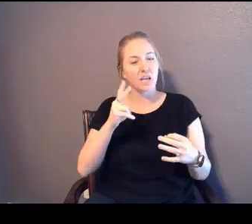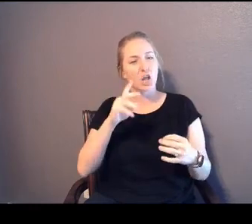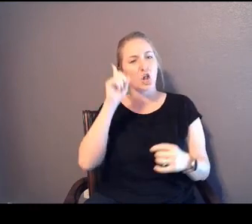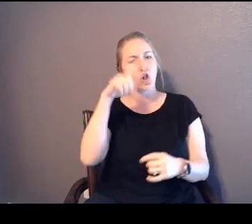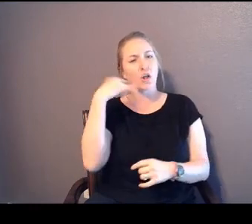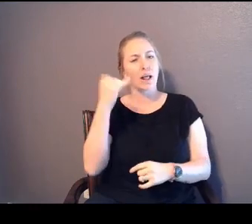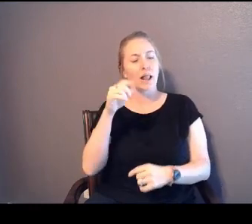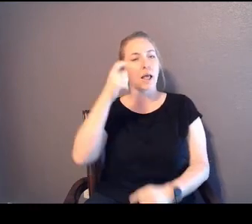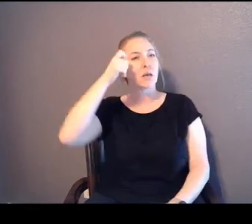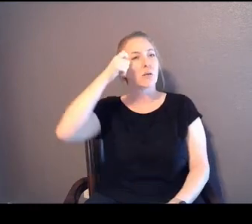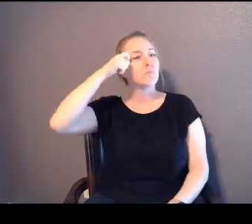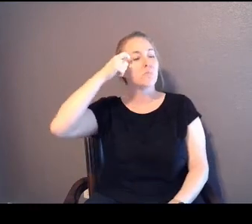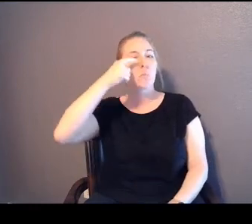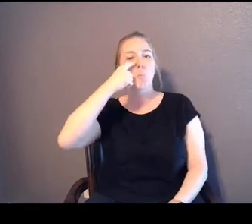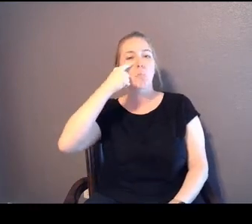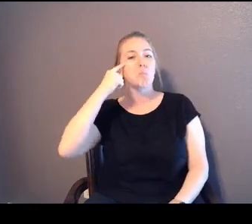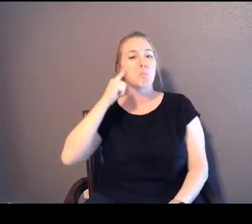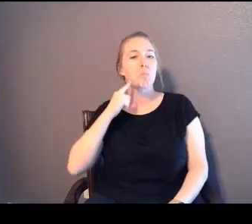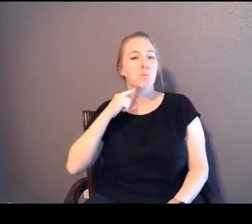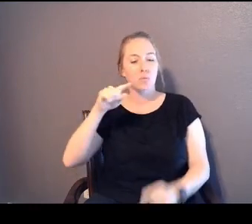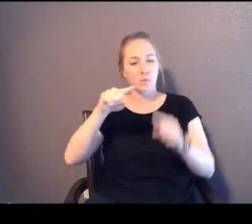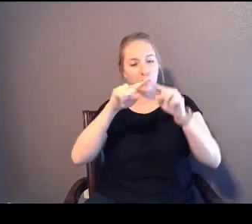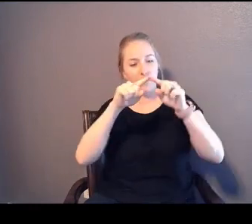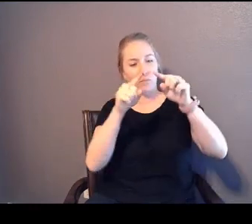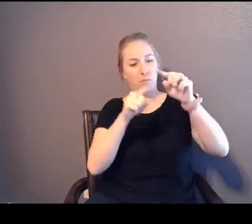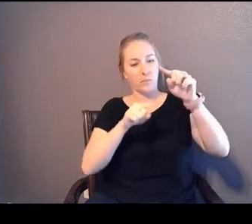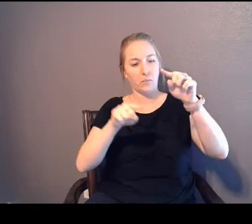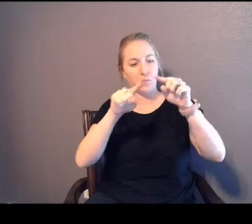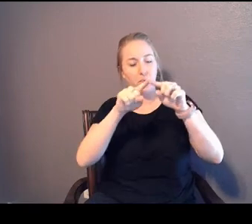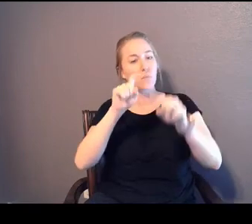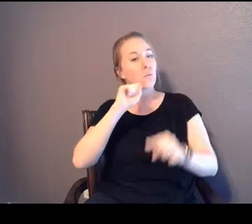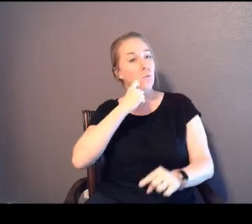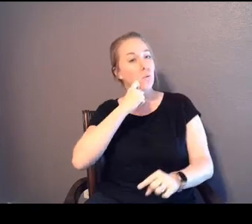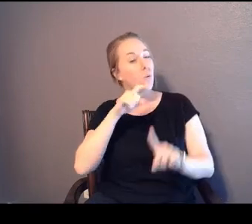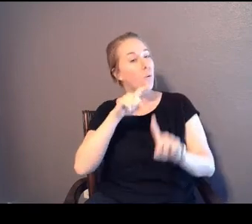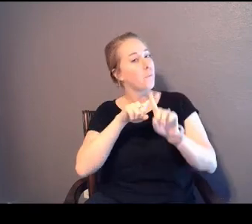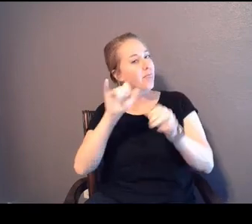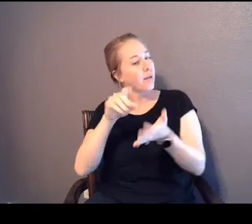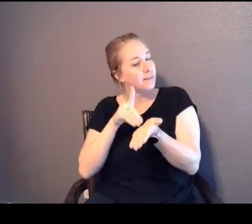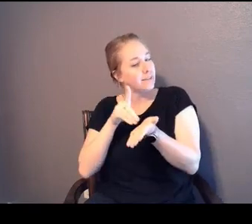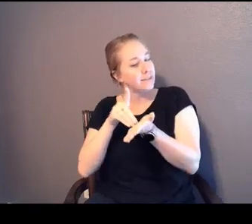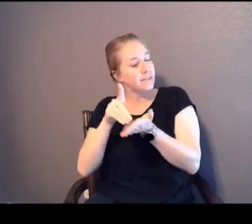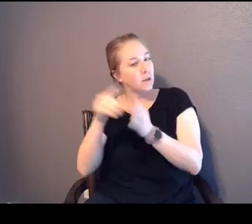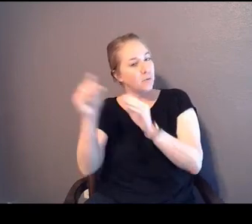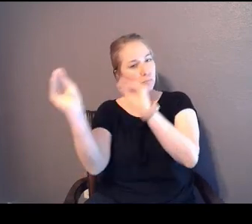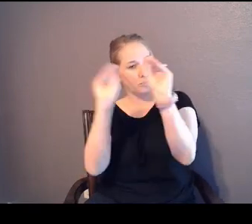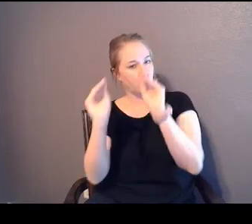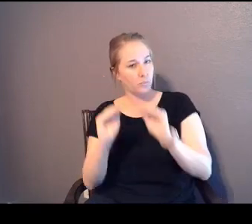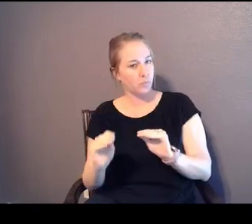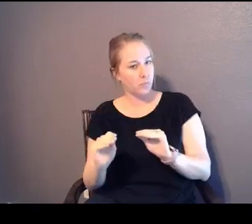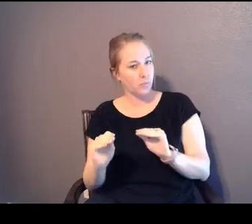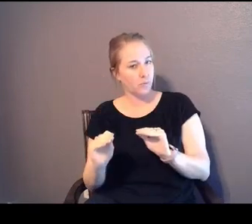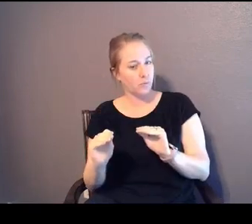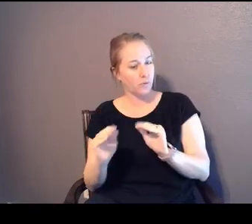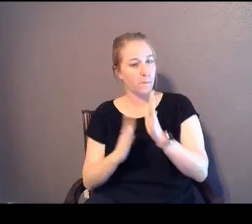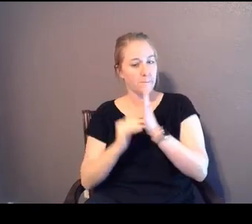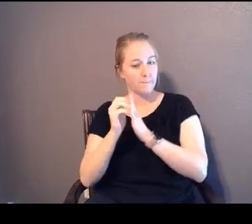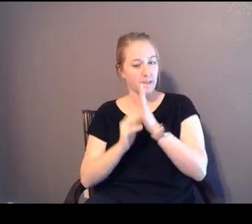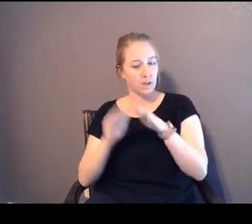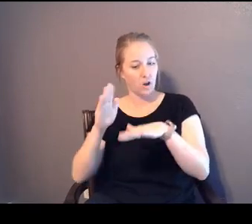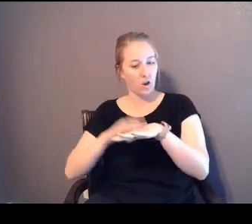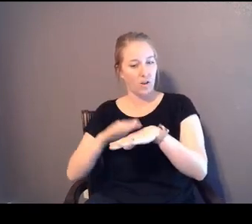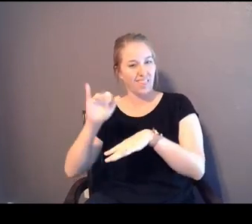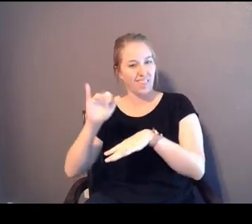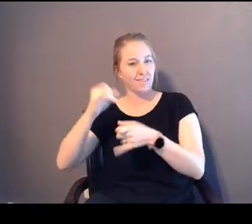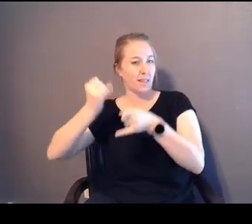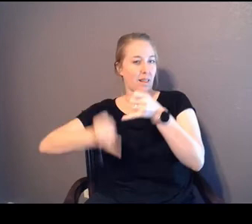but remember we talked yesterday, that's more decoration. That's just a shape that's painted on. So I'm not going to worry too much about that right